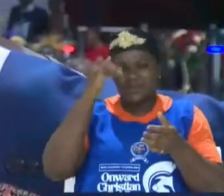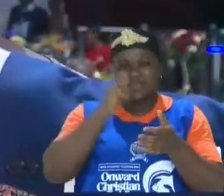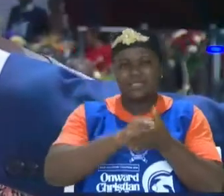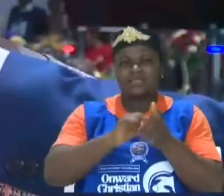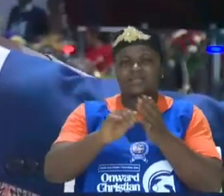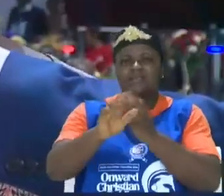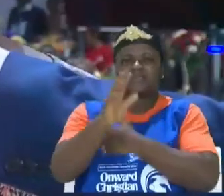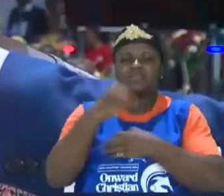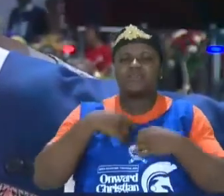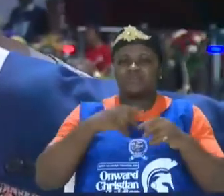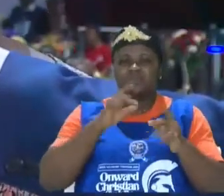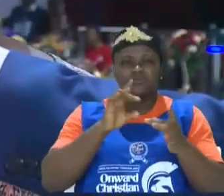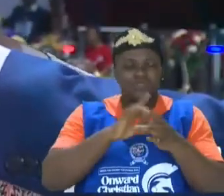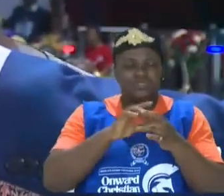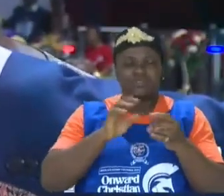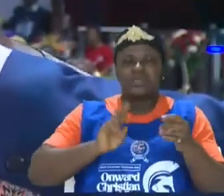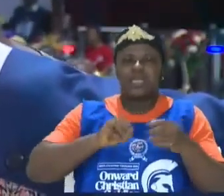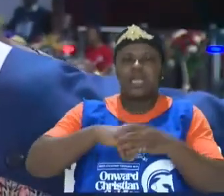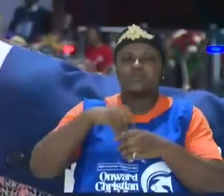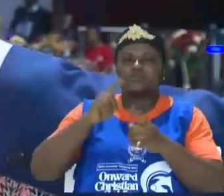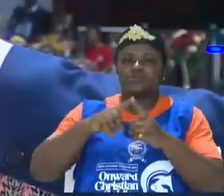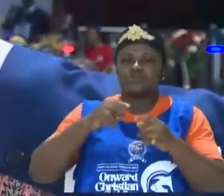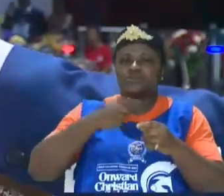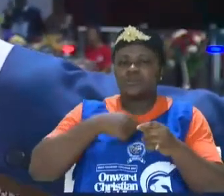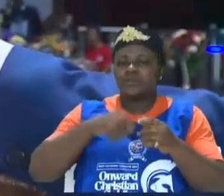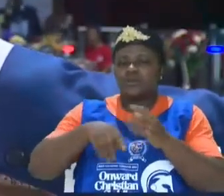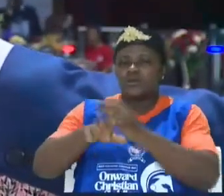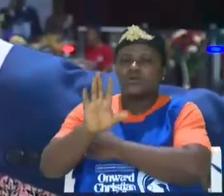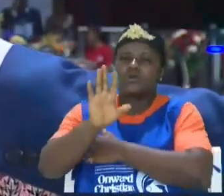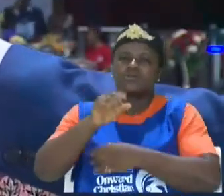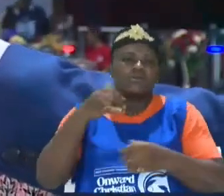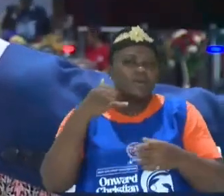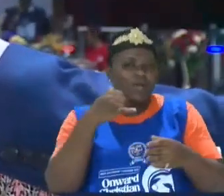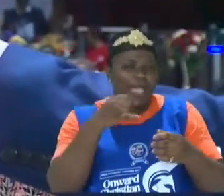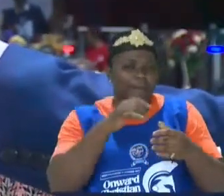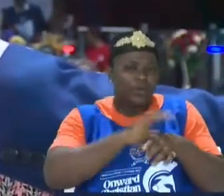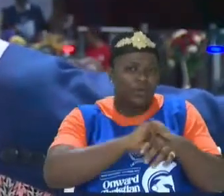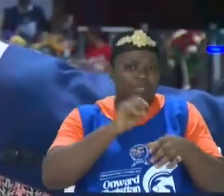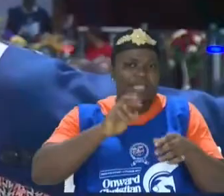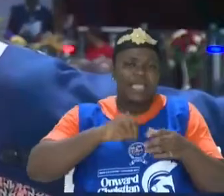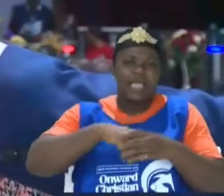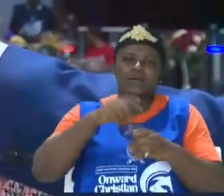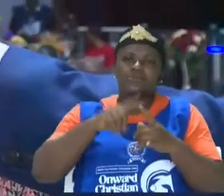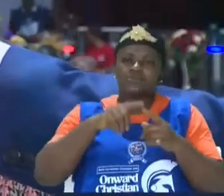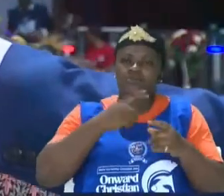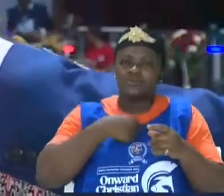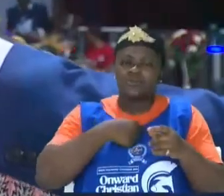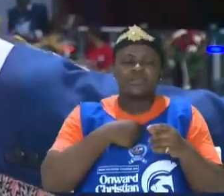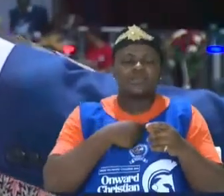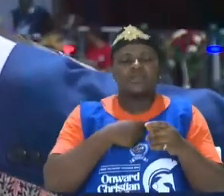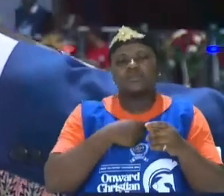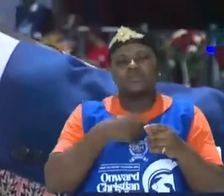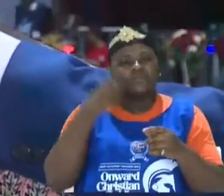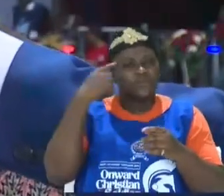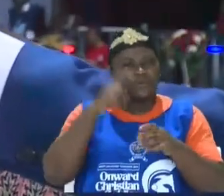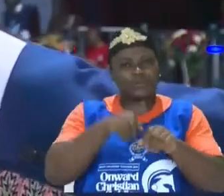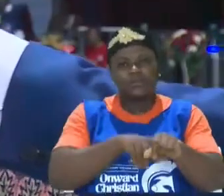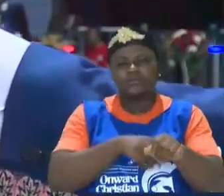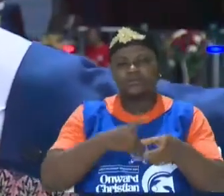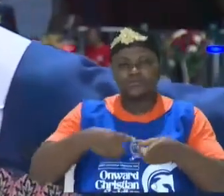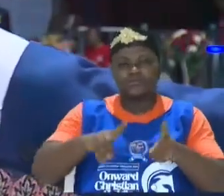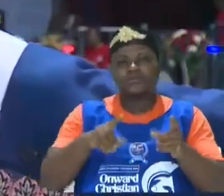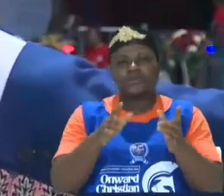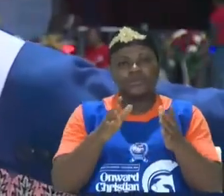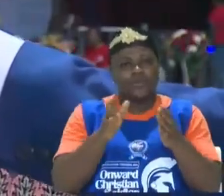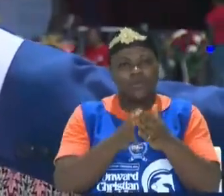to me, calling out to me for so long, but then I didn't know how to accept his love. But then during the convention